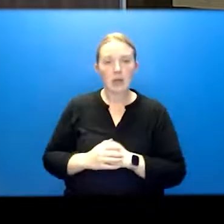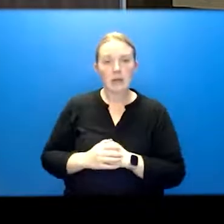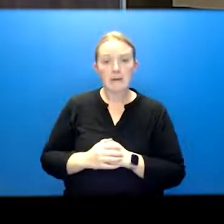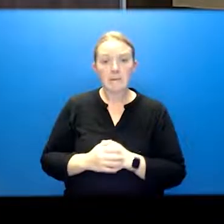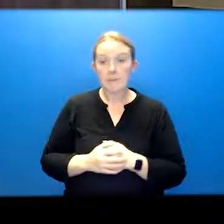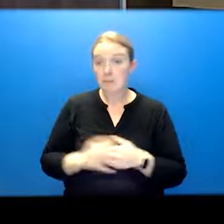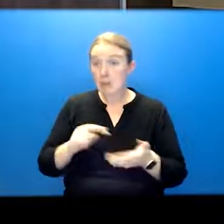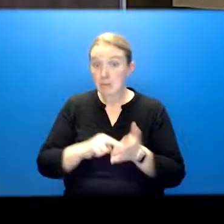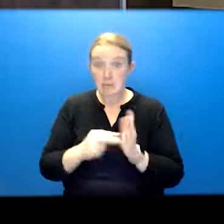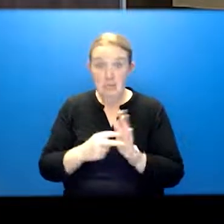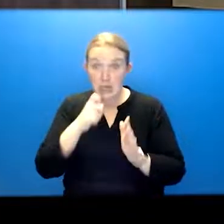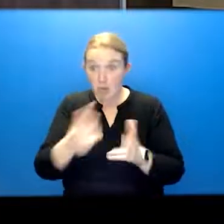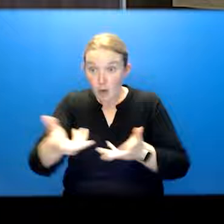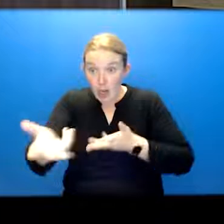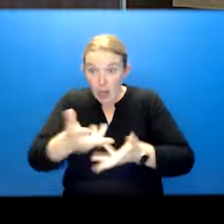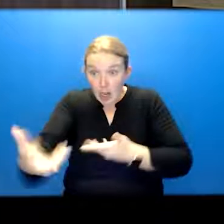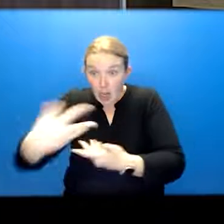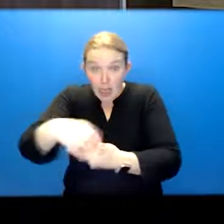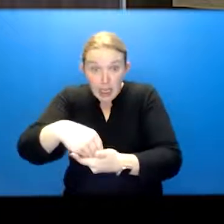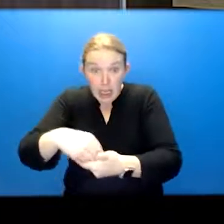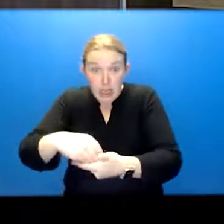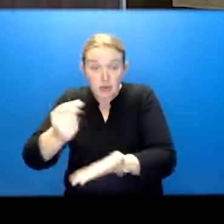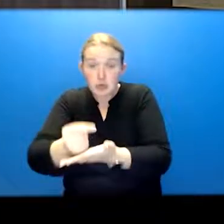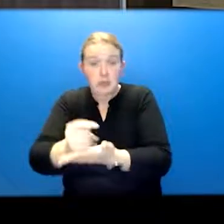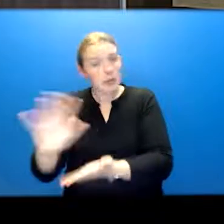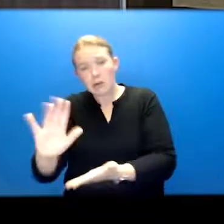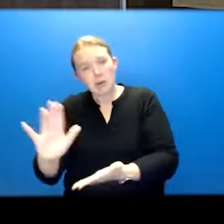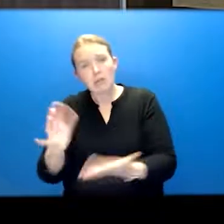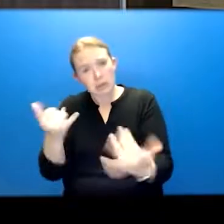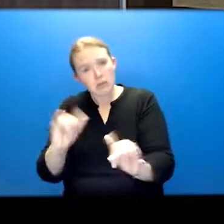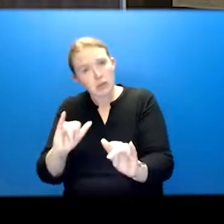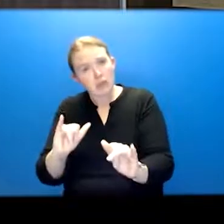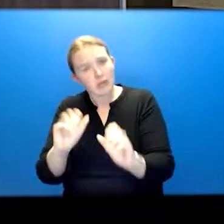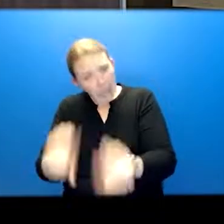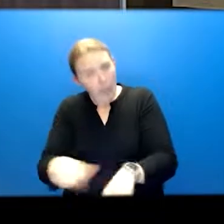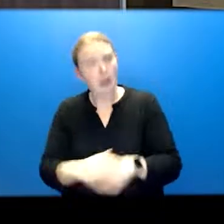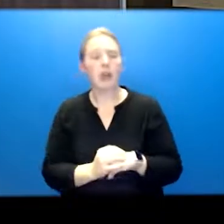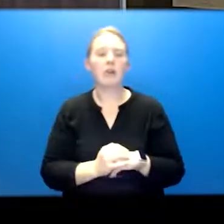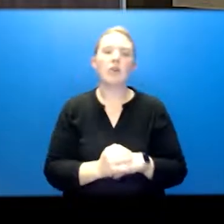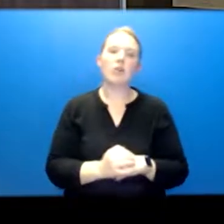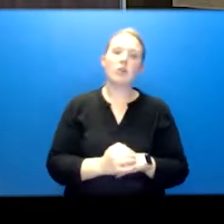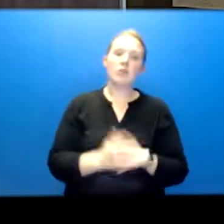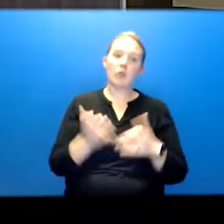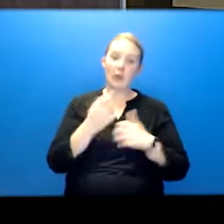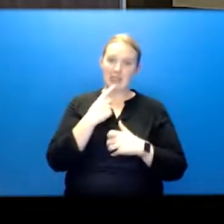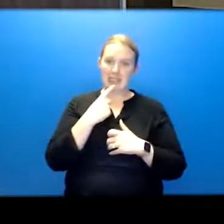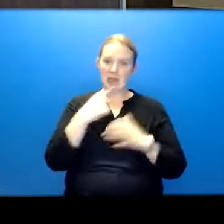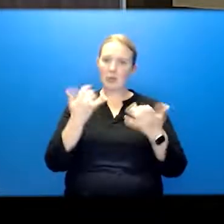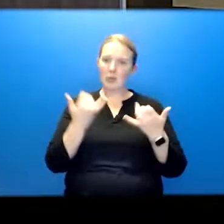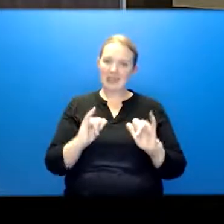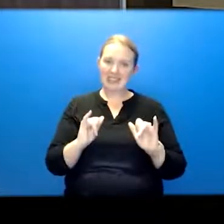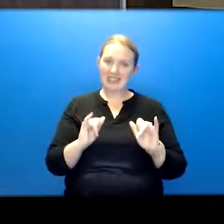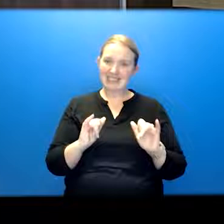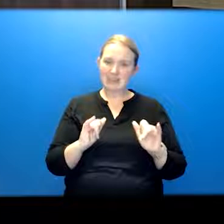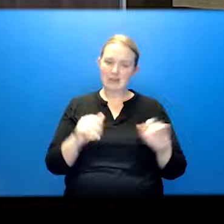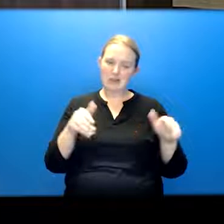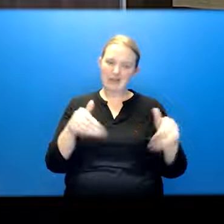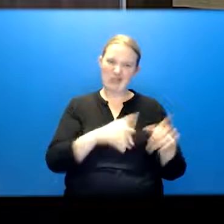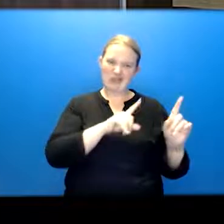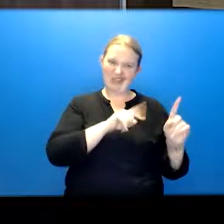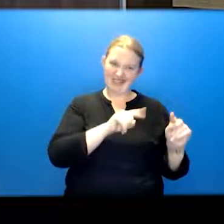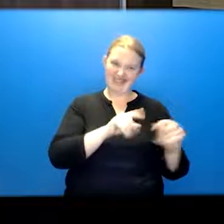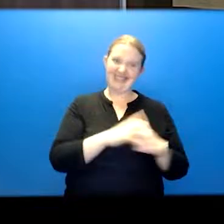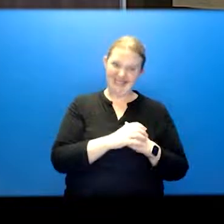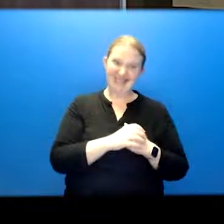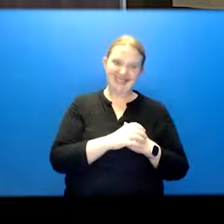necessarily engaged in treatment. And so I say all this to say, we're still focusing on attendance. So